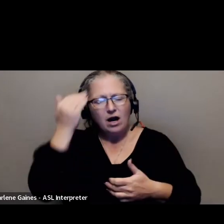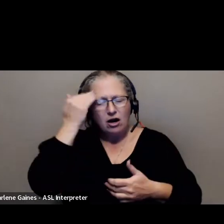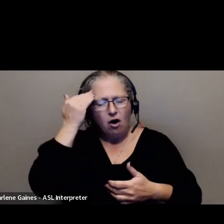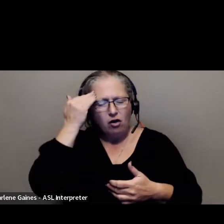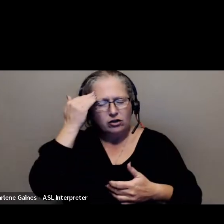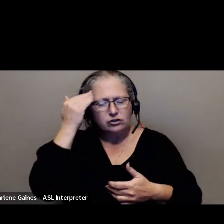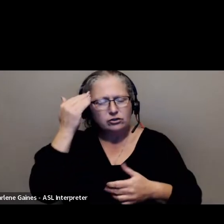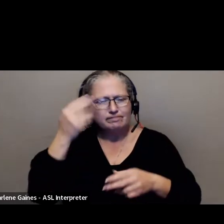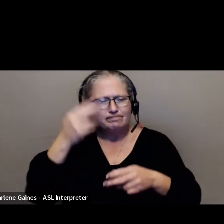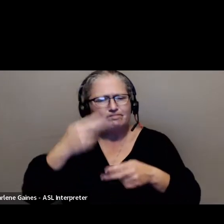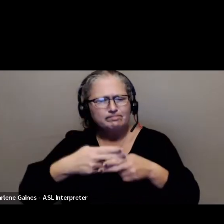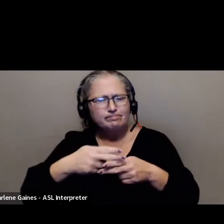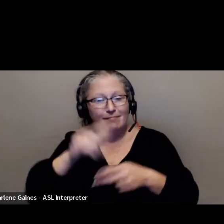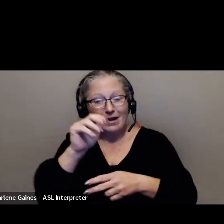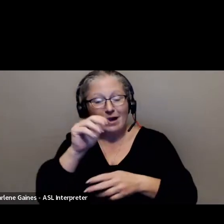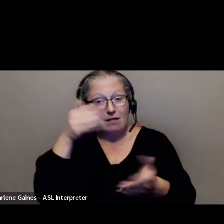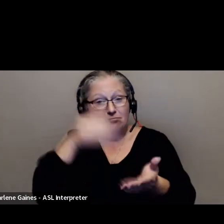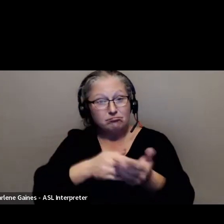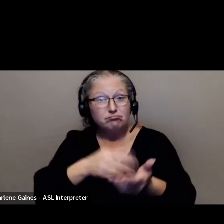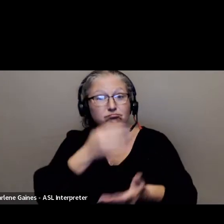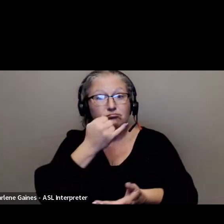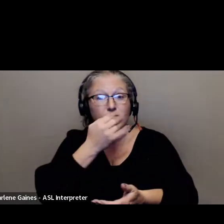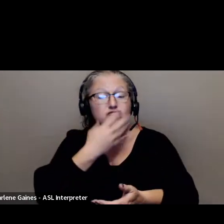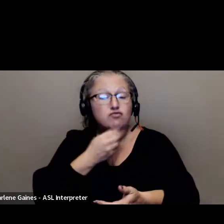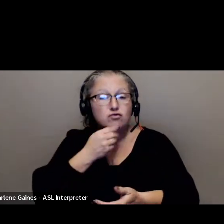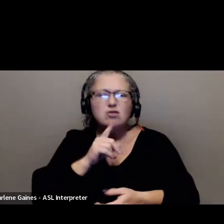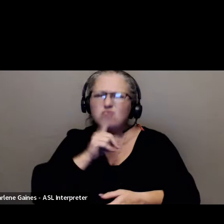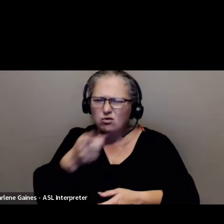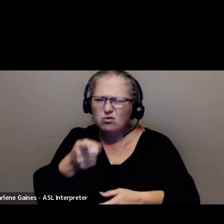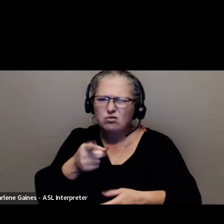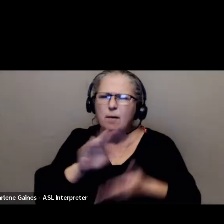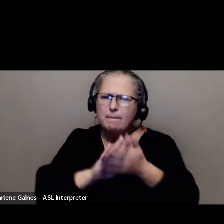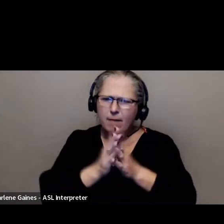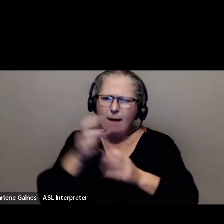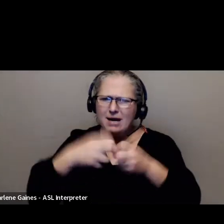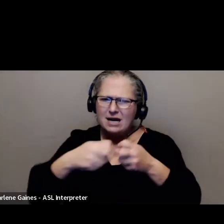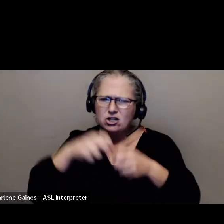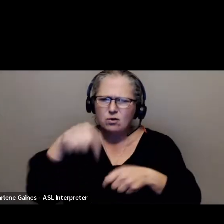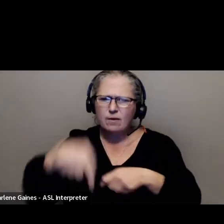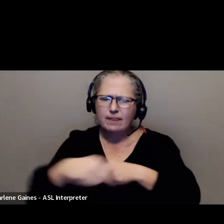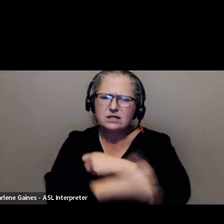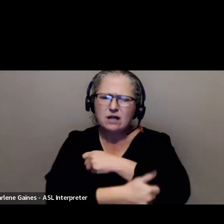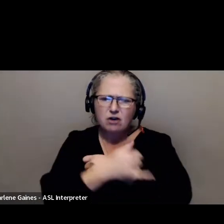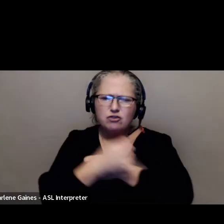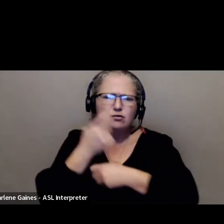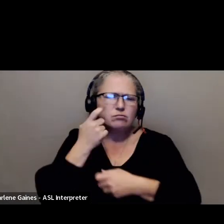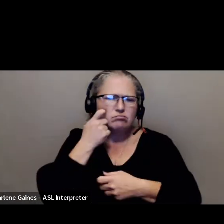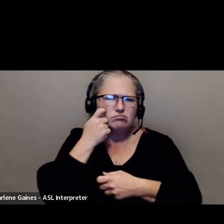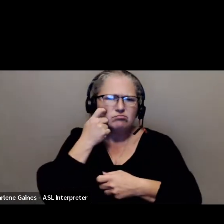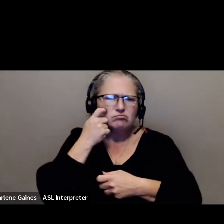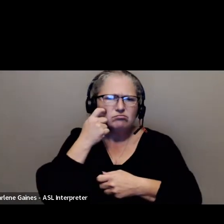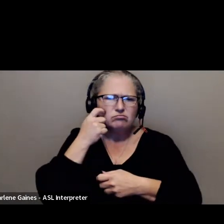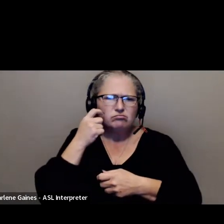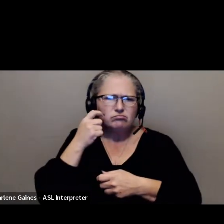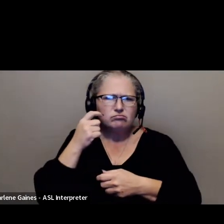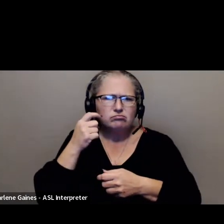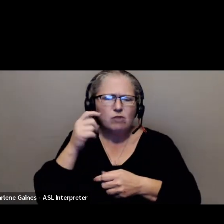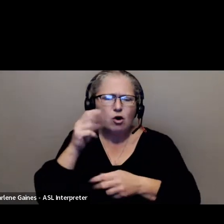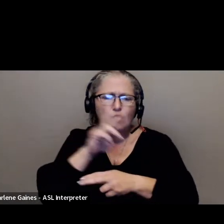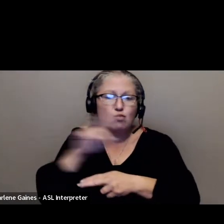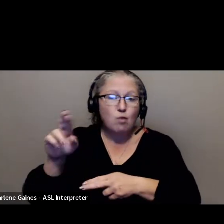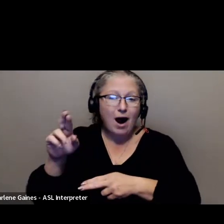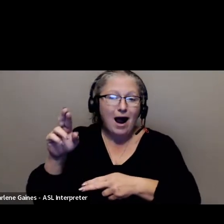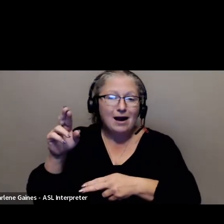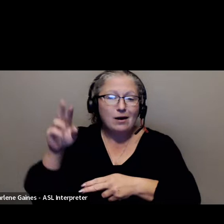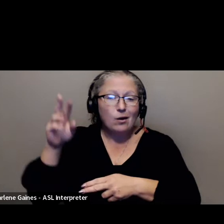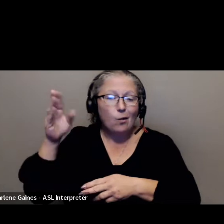acknowledge anti-Semitism is real, and it has become an issue in this country in the recent rise of right-wing